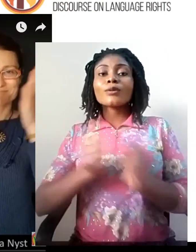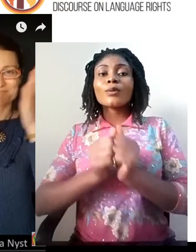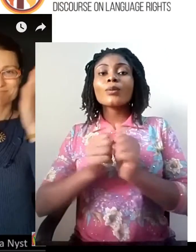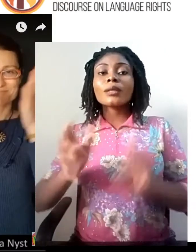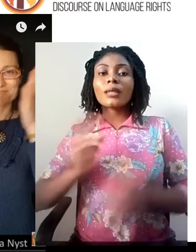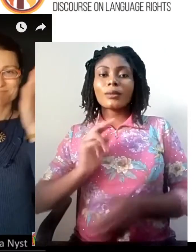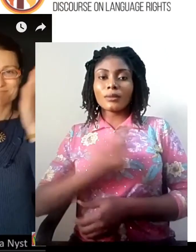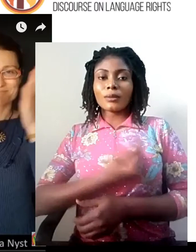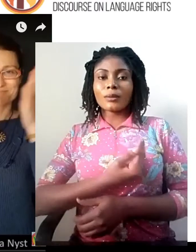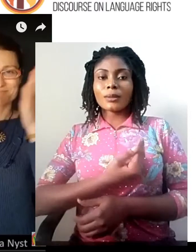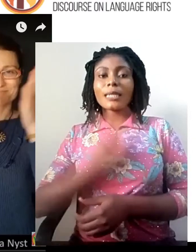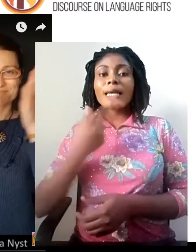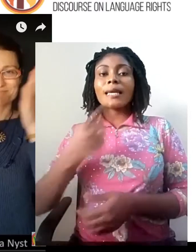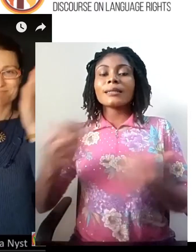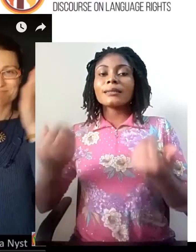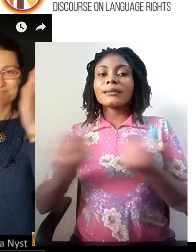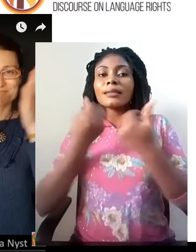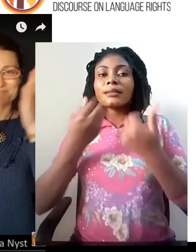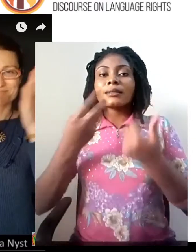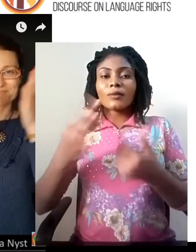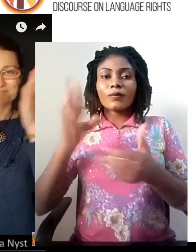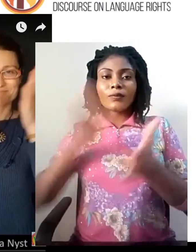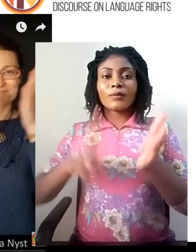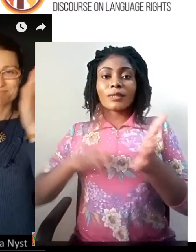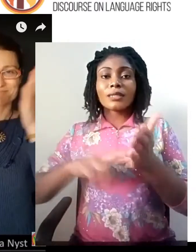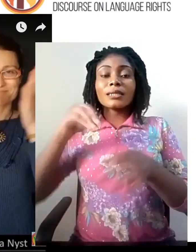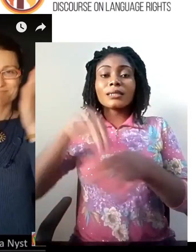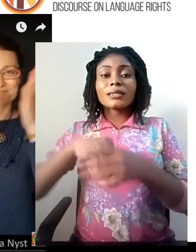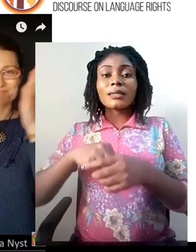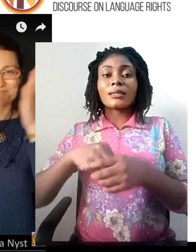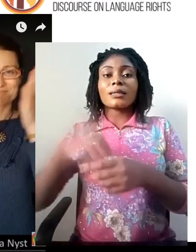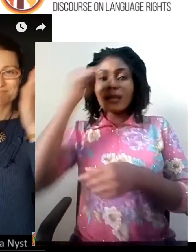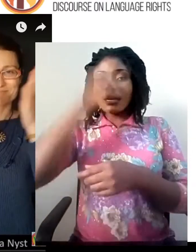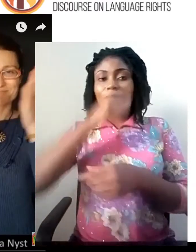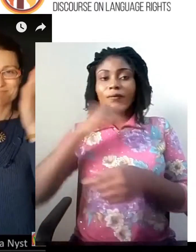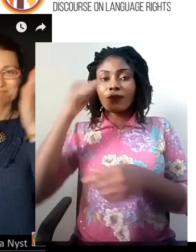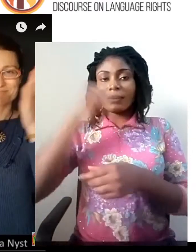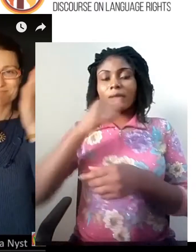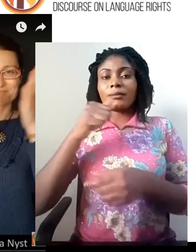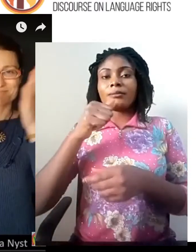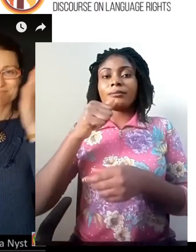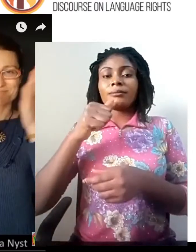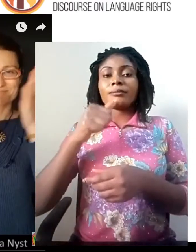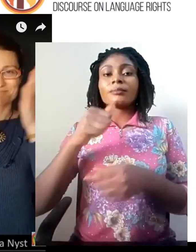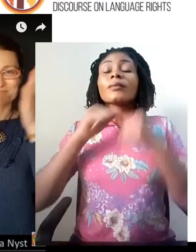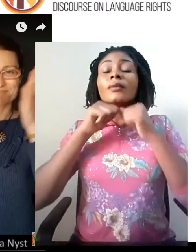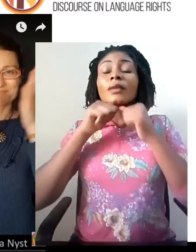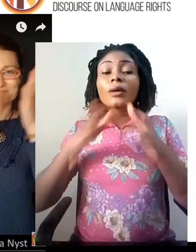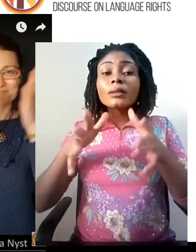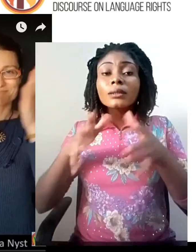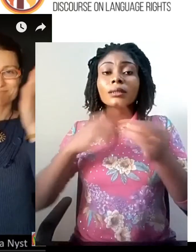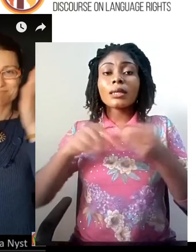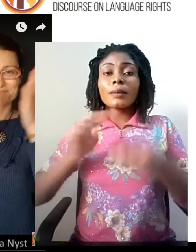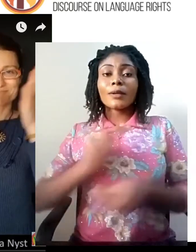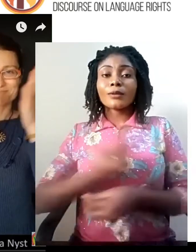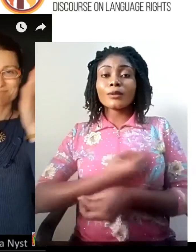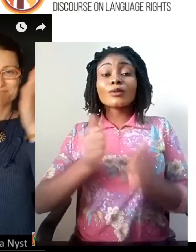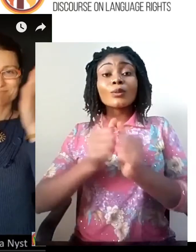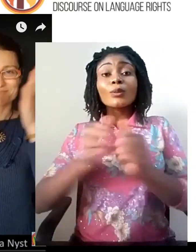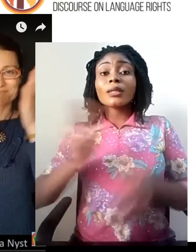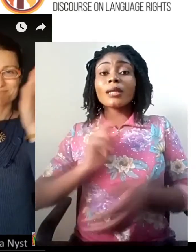Sign Languages. Nothing about us without us, the challenges in research